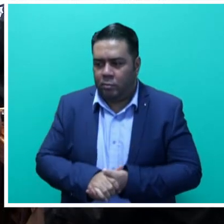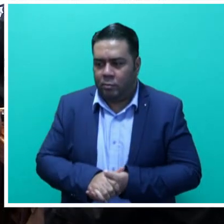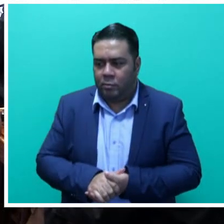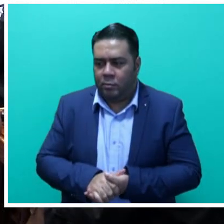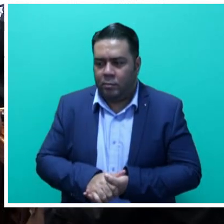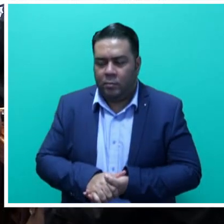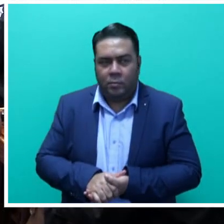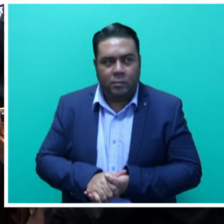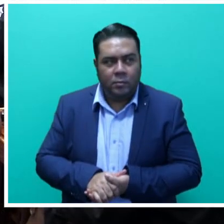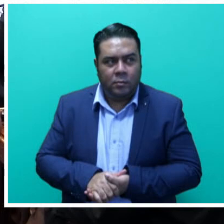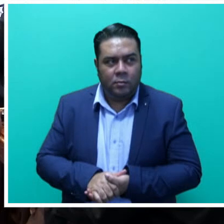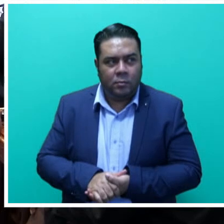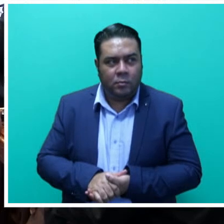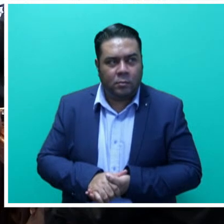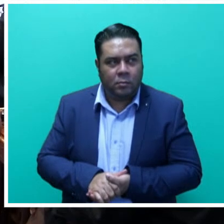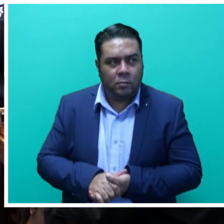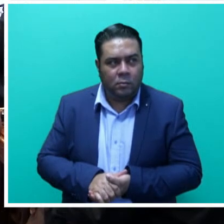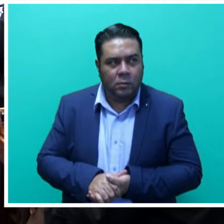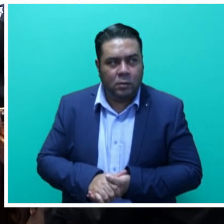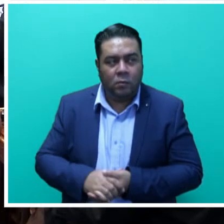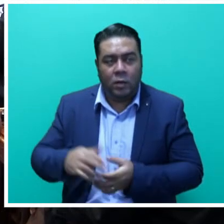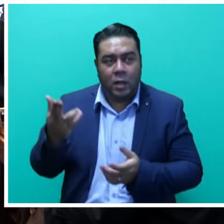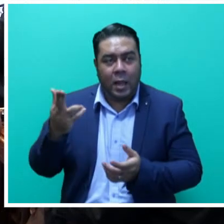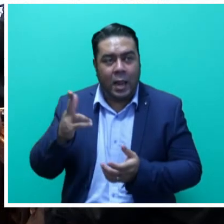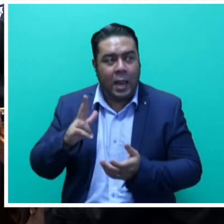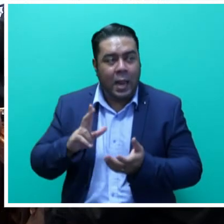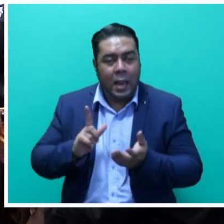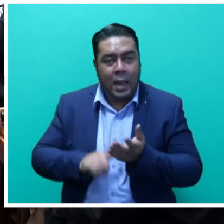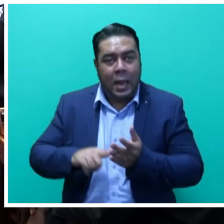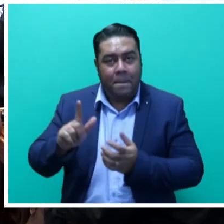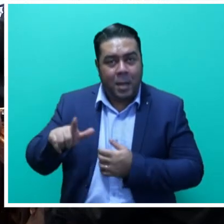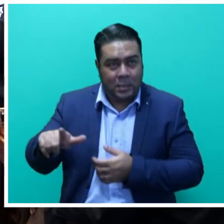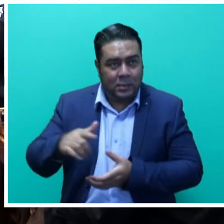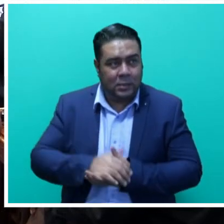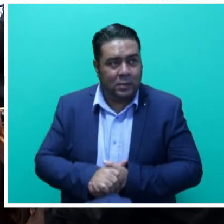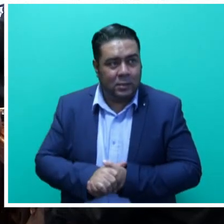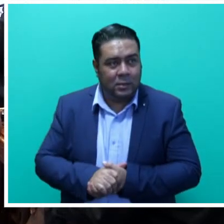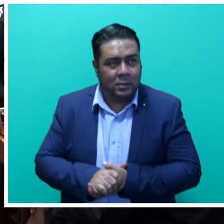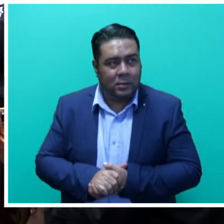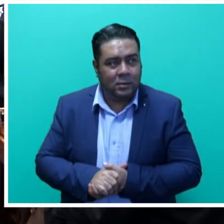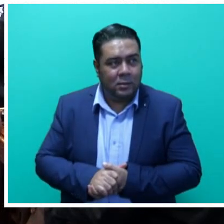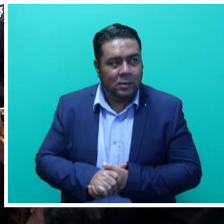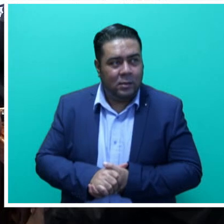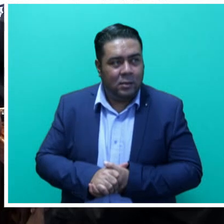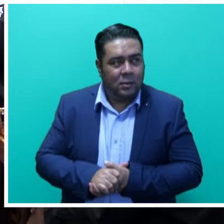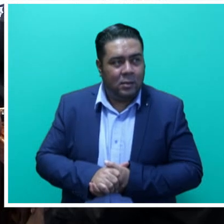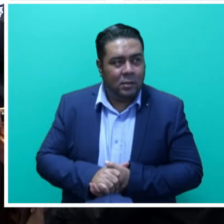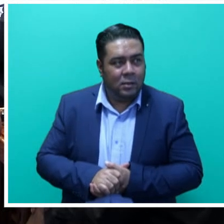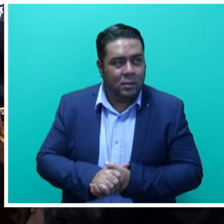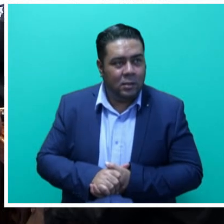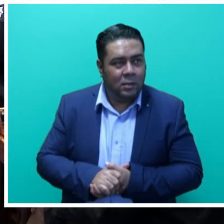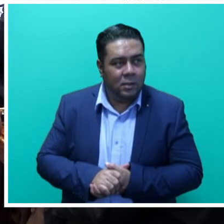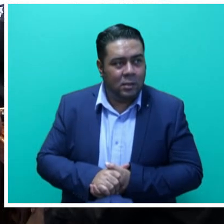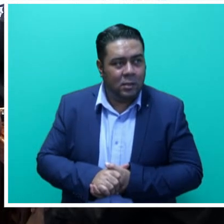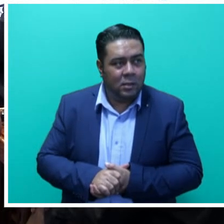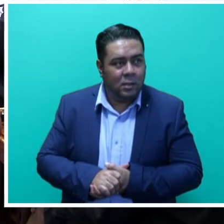growth are various investments at both Savu-Savu and Lambasa airports to improve current facilities, enhance